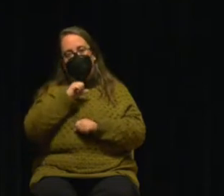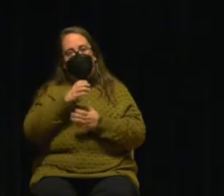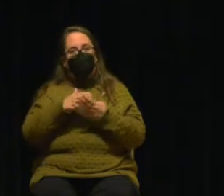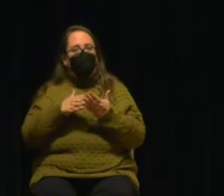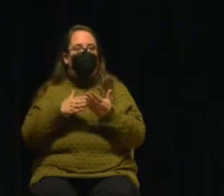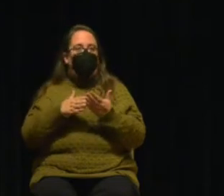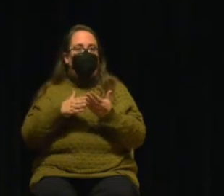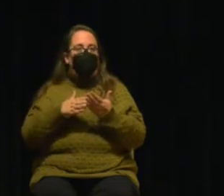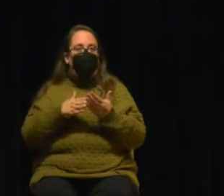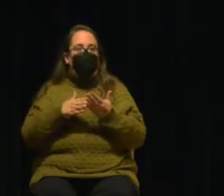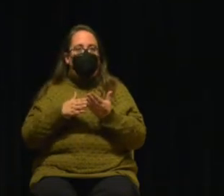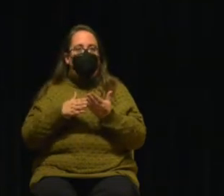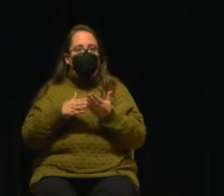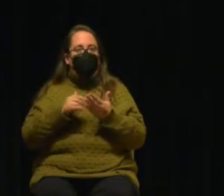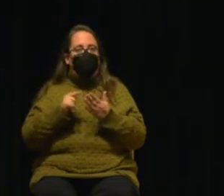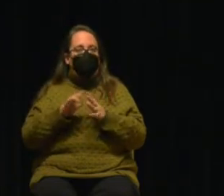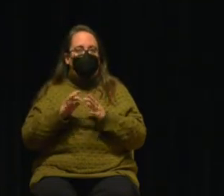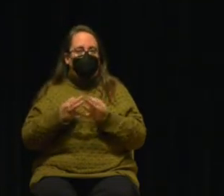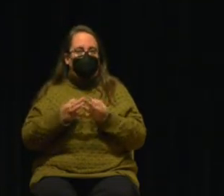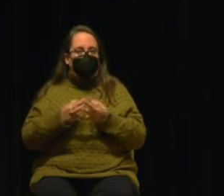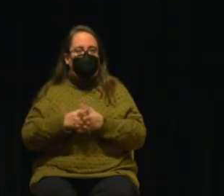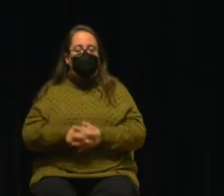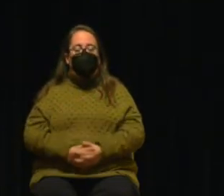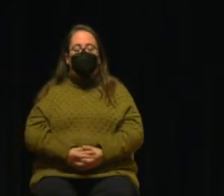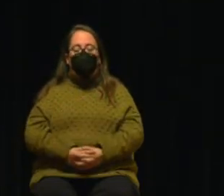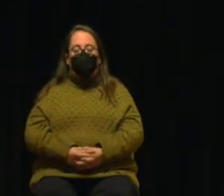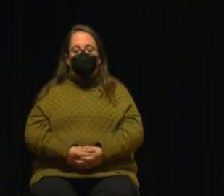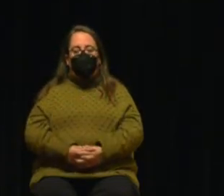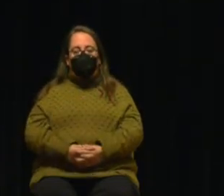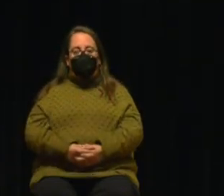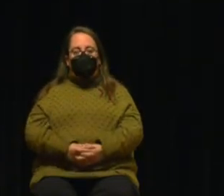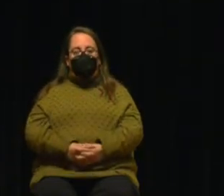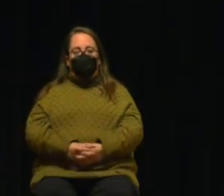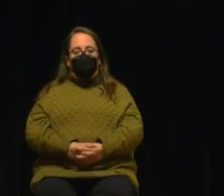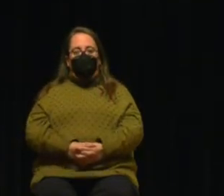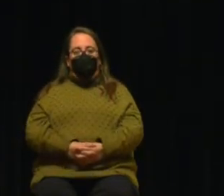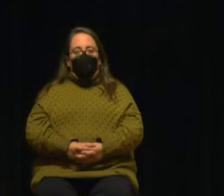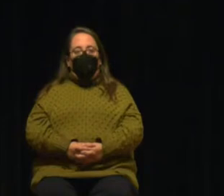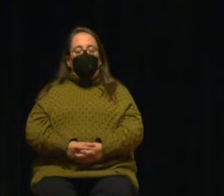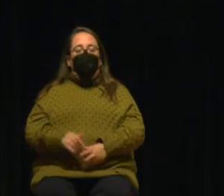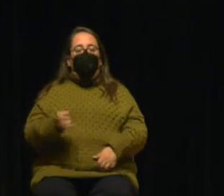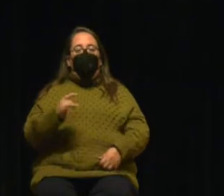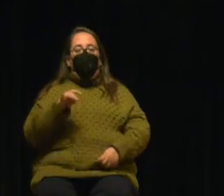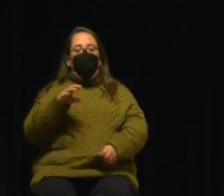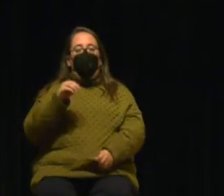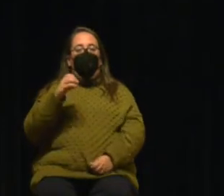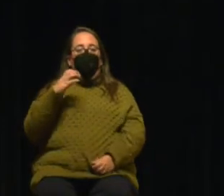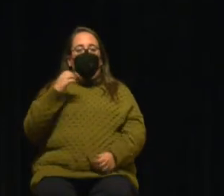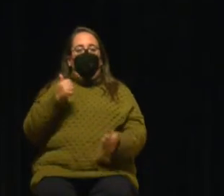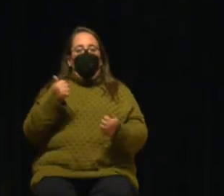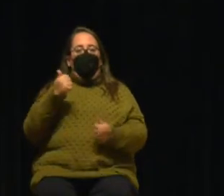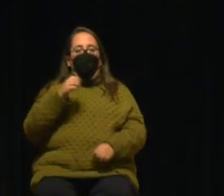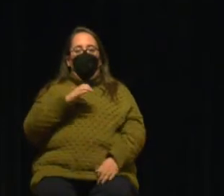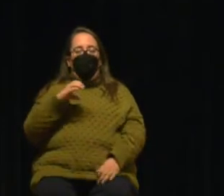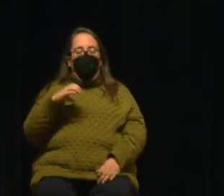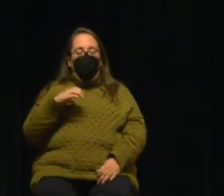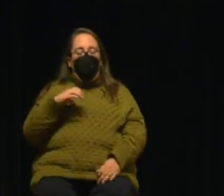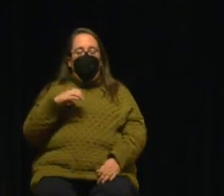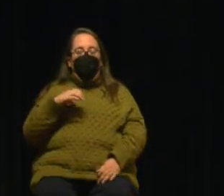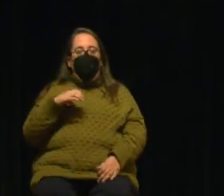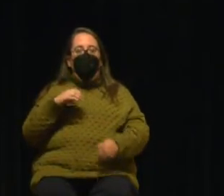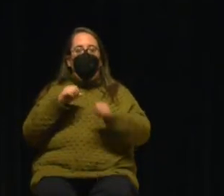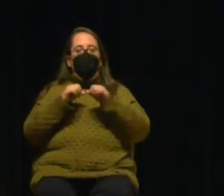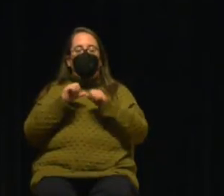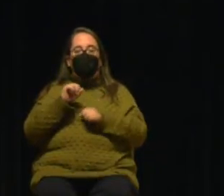this abolitionist family. Now, in the 1850s, as chair of the Vigilance Committee, Still